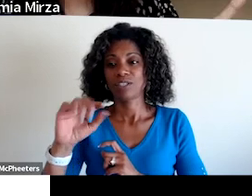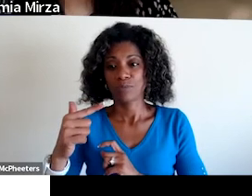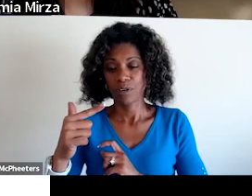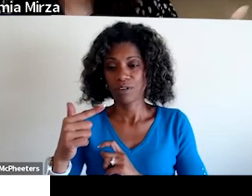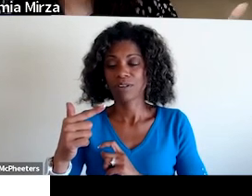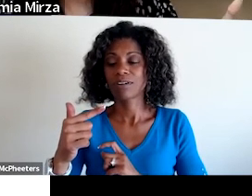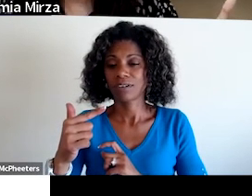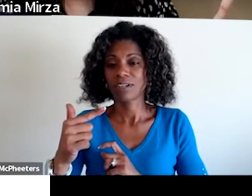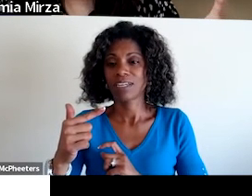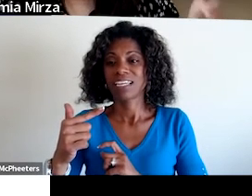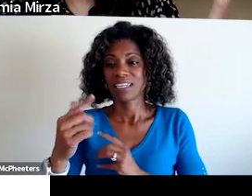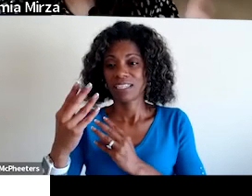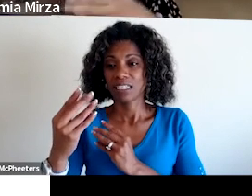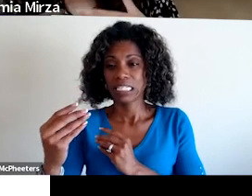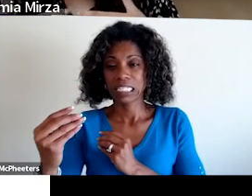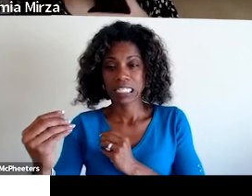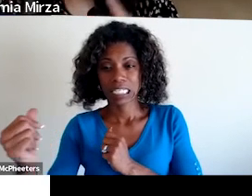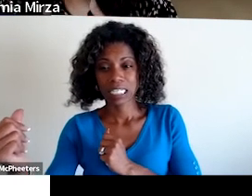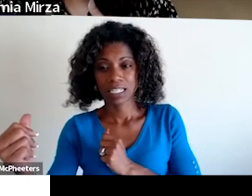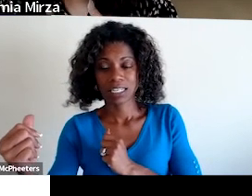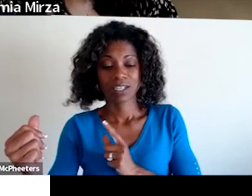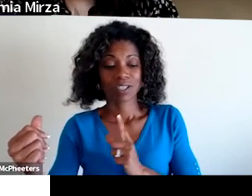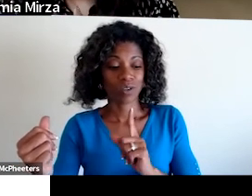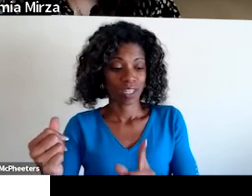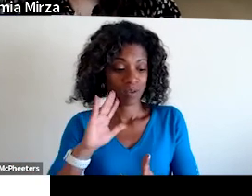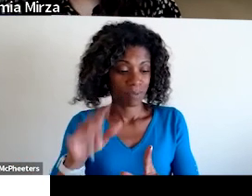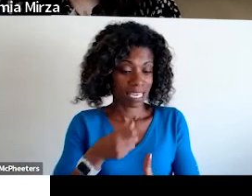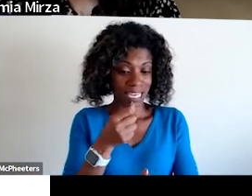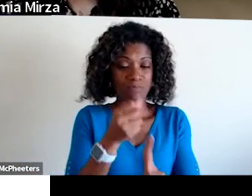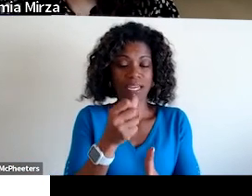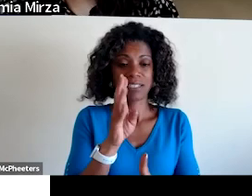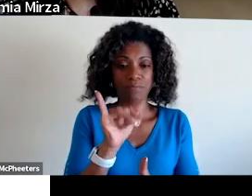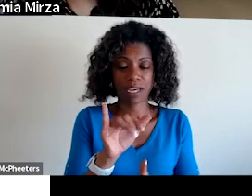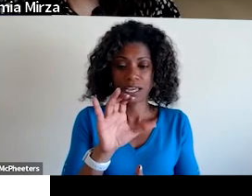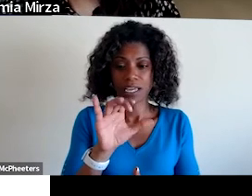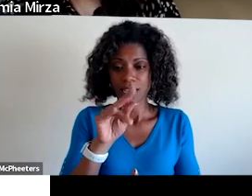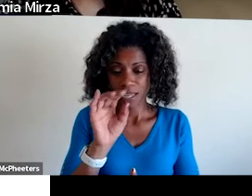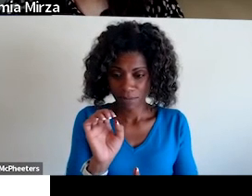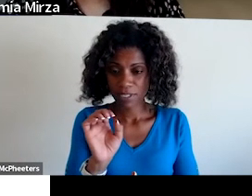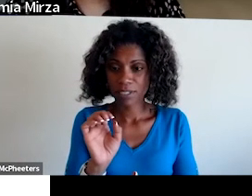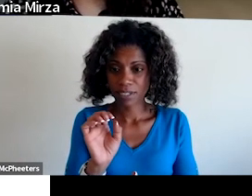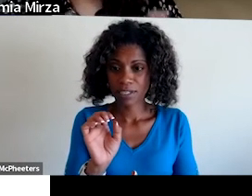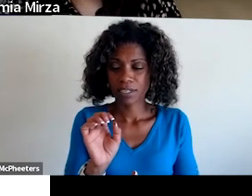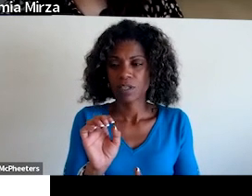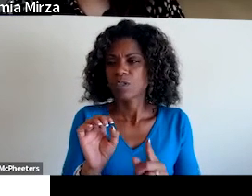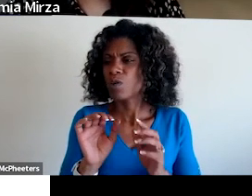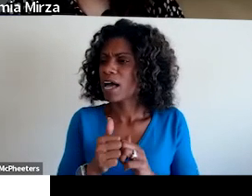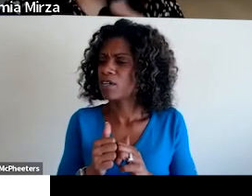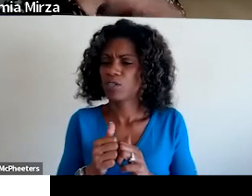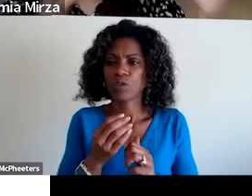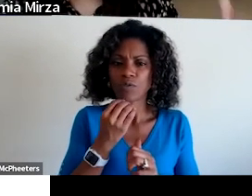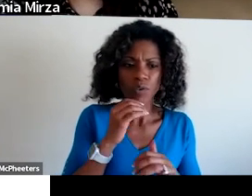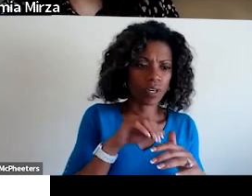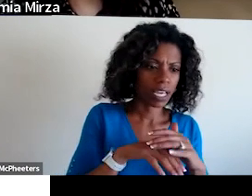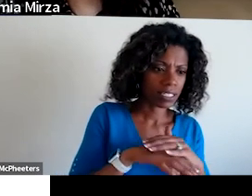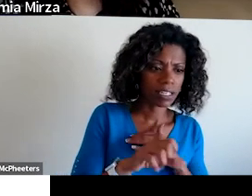vulnerable populations that's being impacted by climate now. And so how can you really do climate justice or food access or